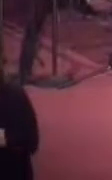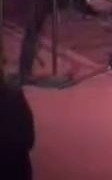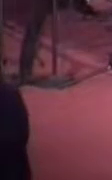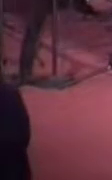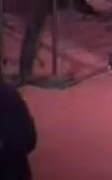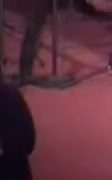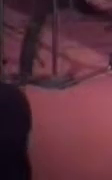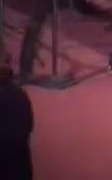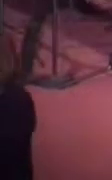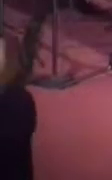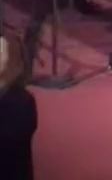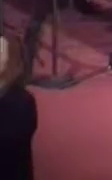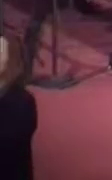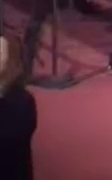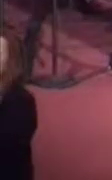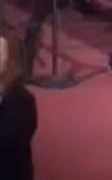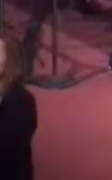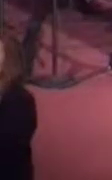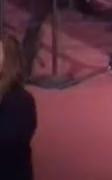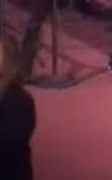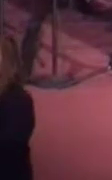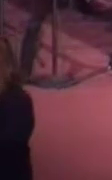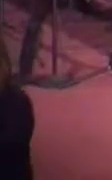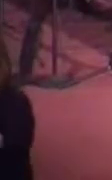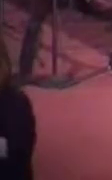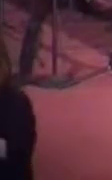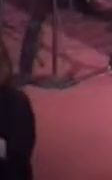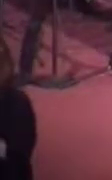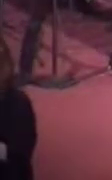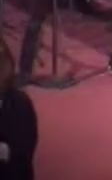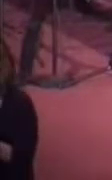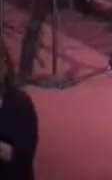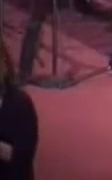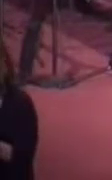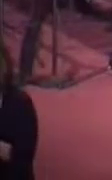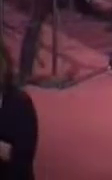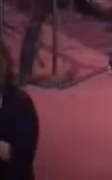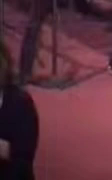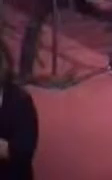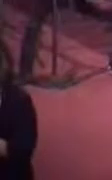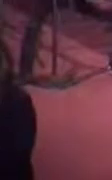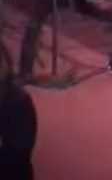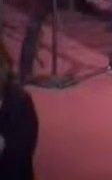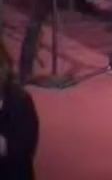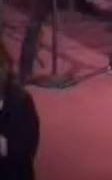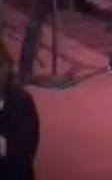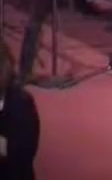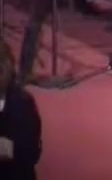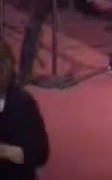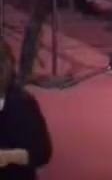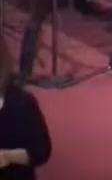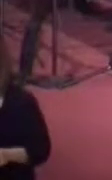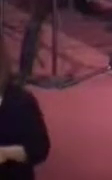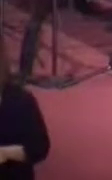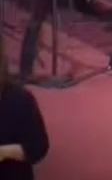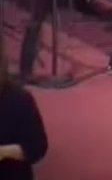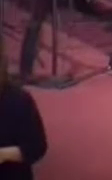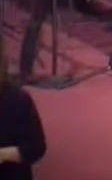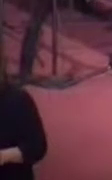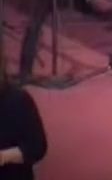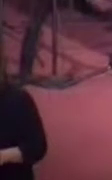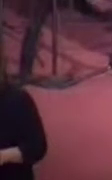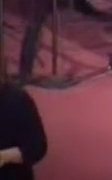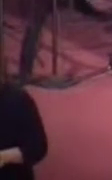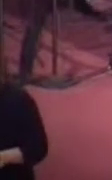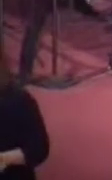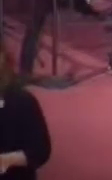door. O king, remember what you said. Remember the law, lest you be found guilty. And so